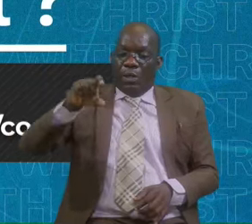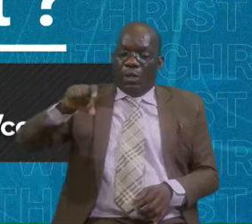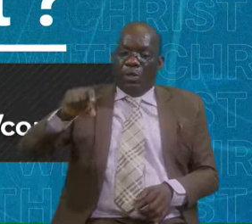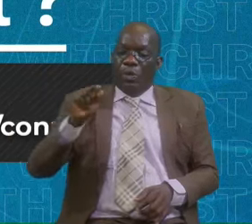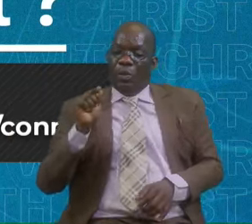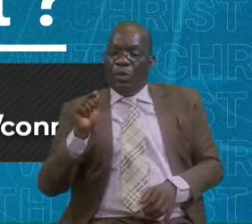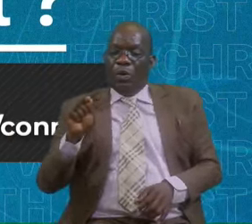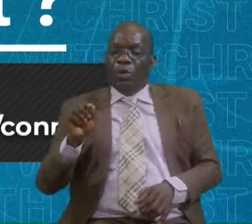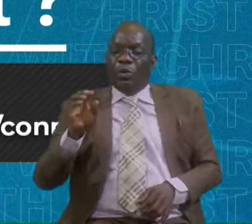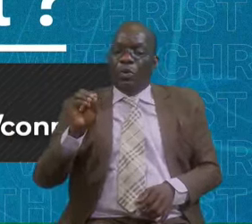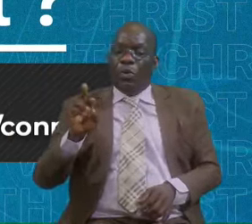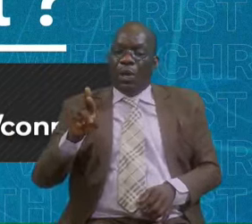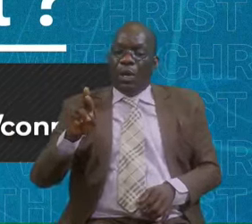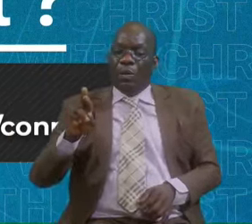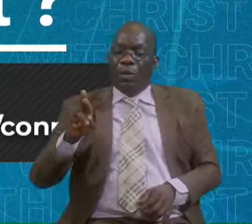gckhq.org/connect.